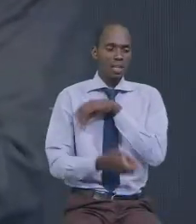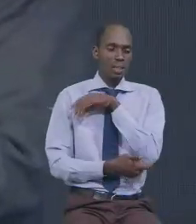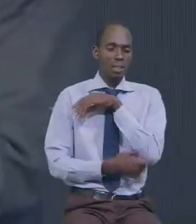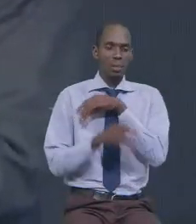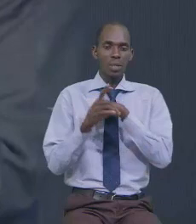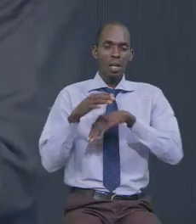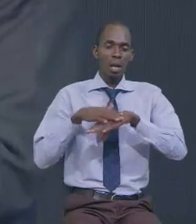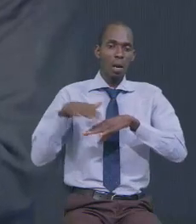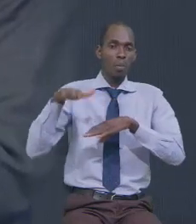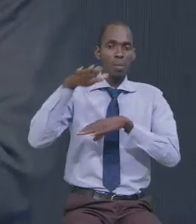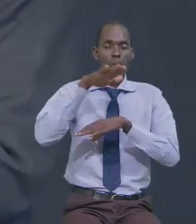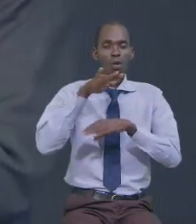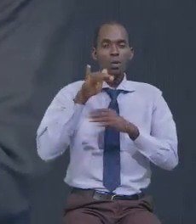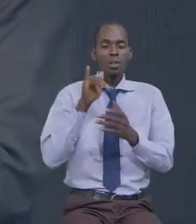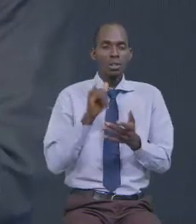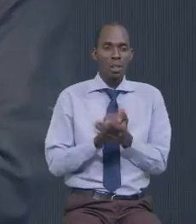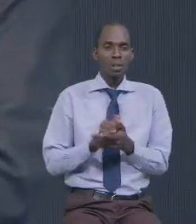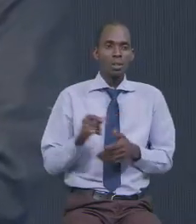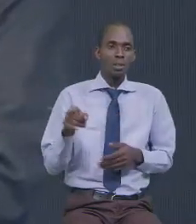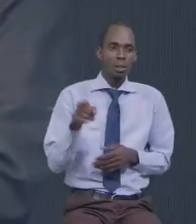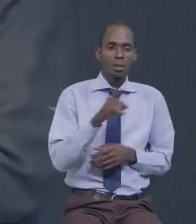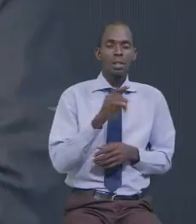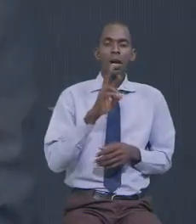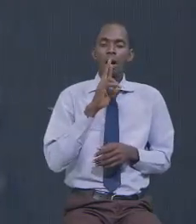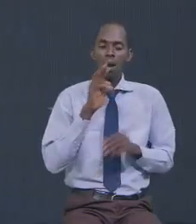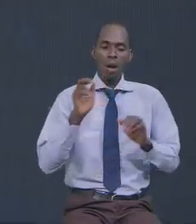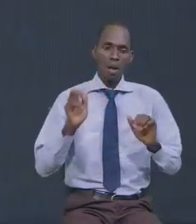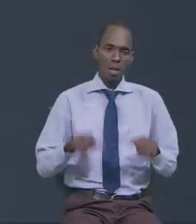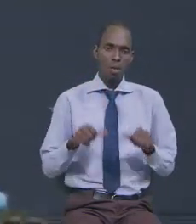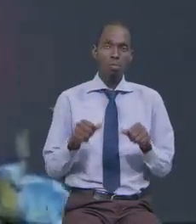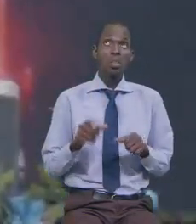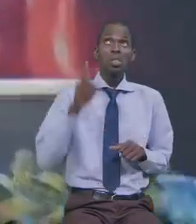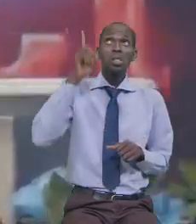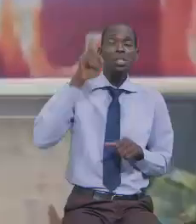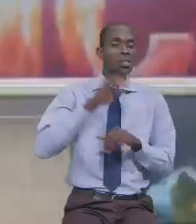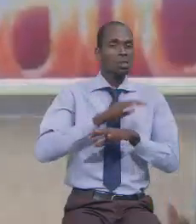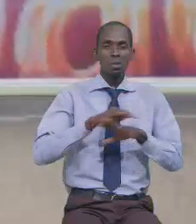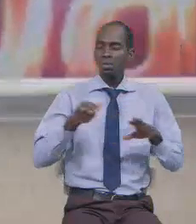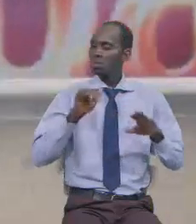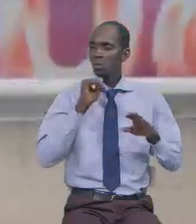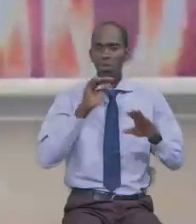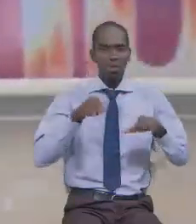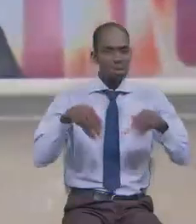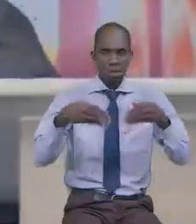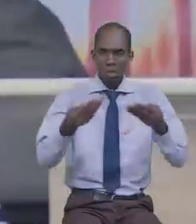above that ye are able. He doesn't give a